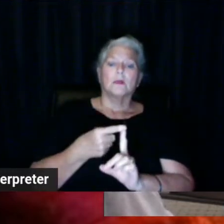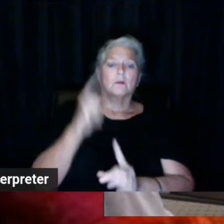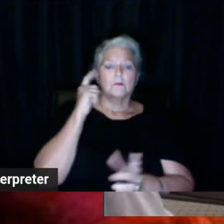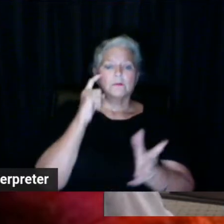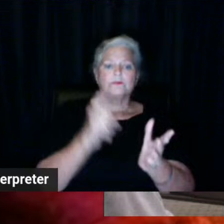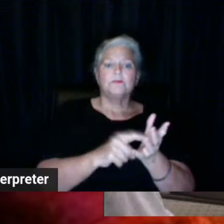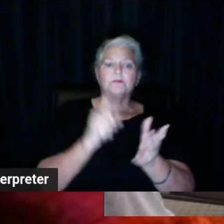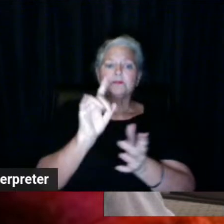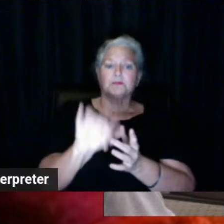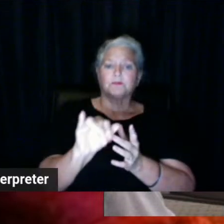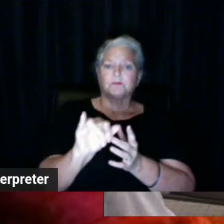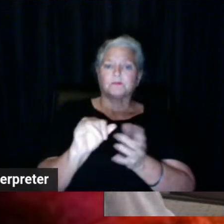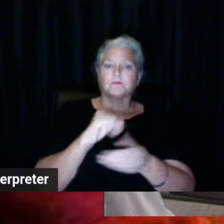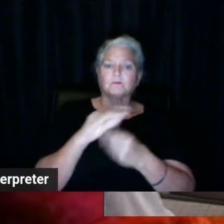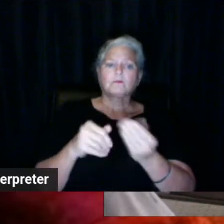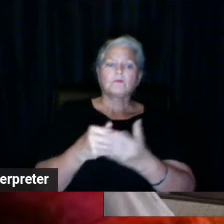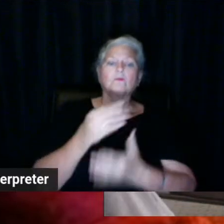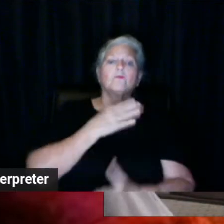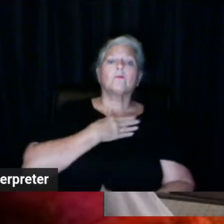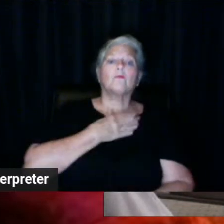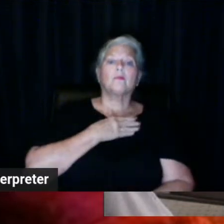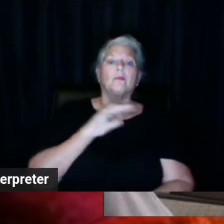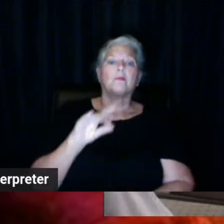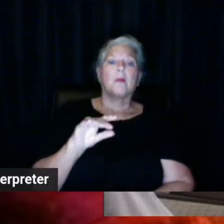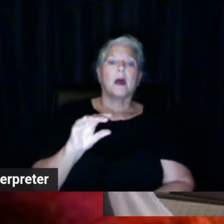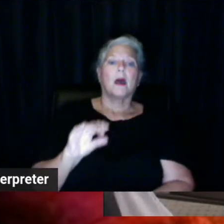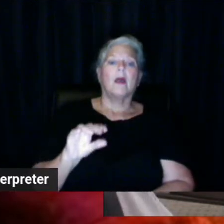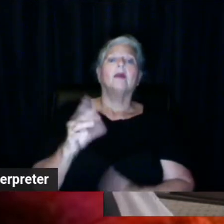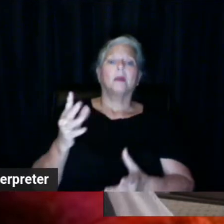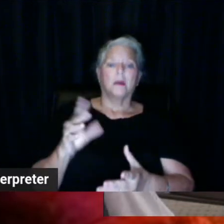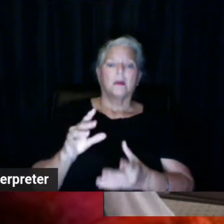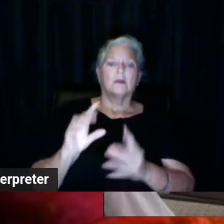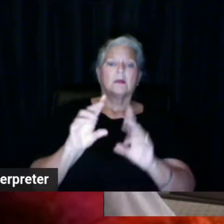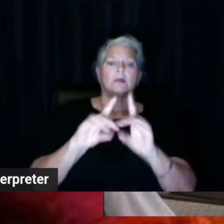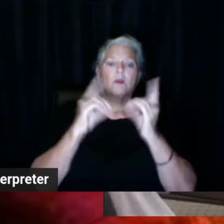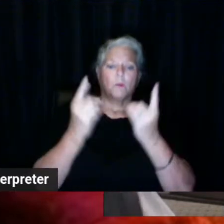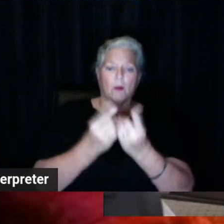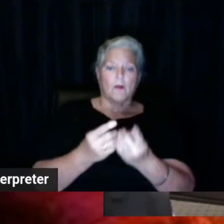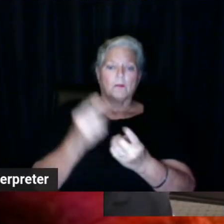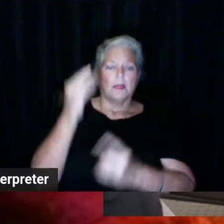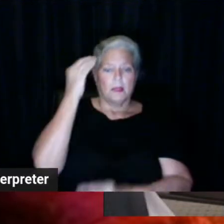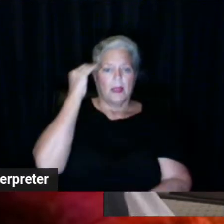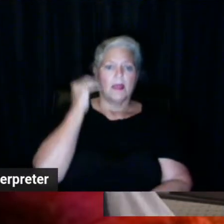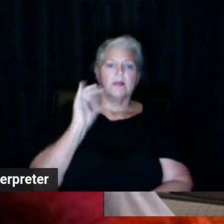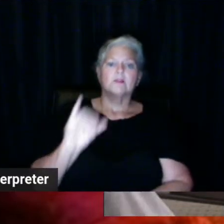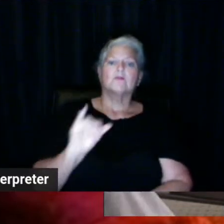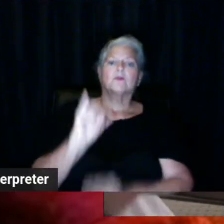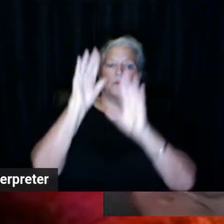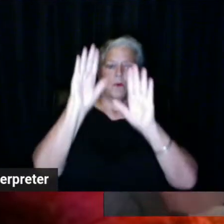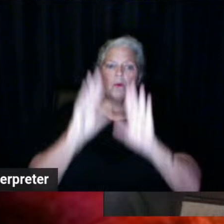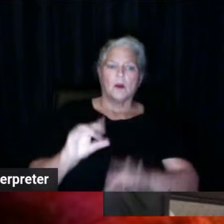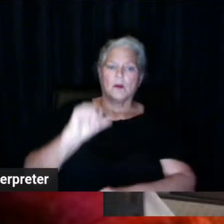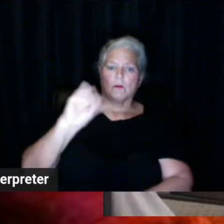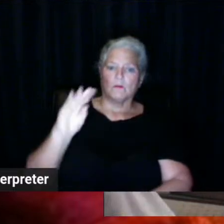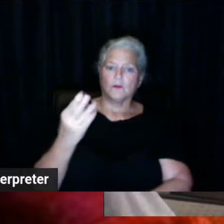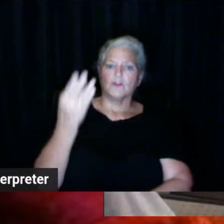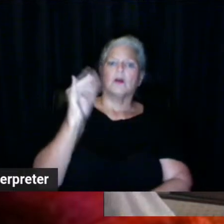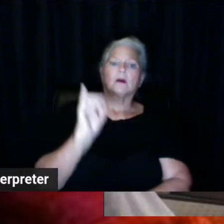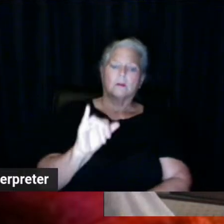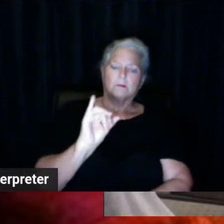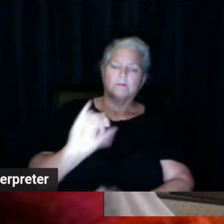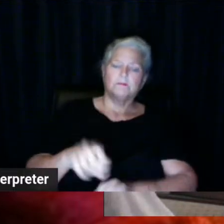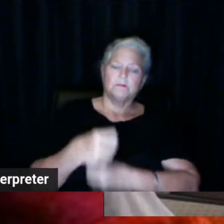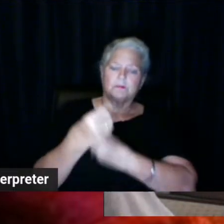recognize all my fellow department heads for the excellent job in stewardship that they have provided throughout fiscal '24